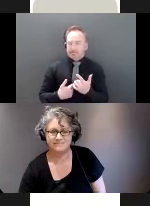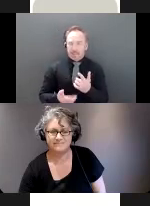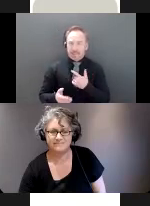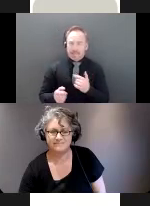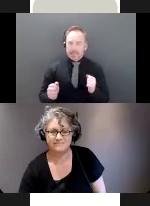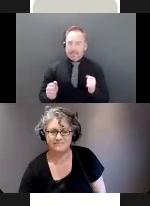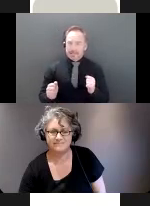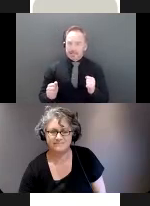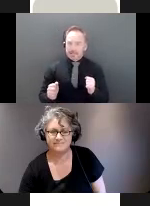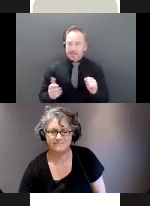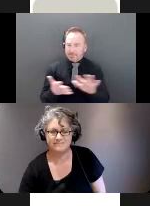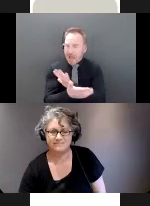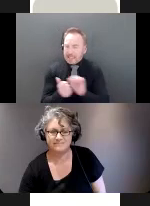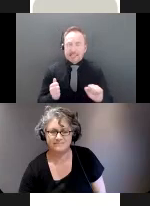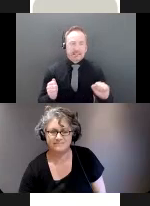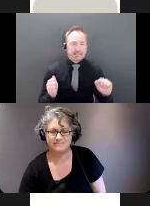more that really